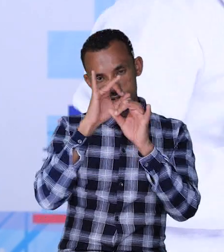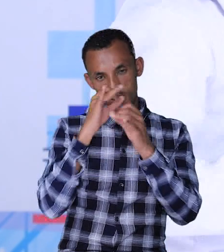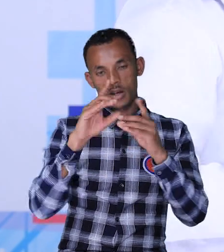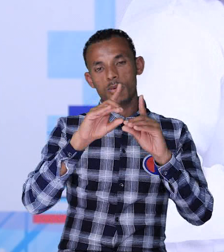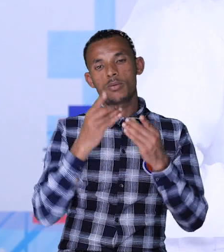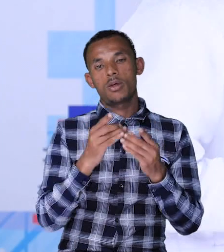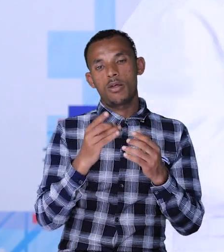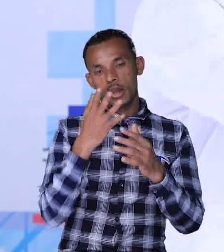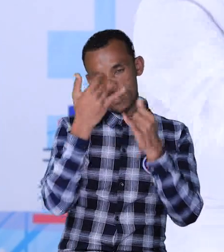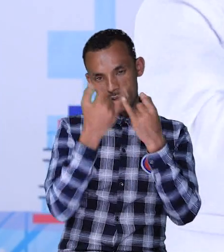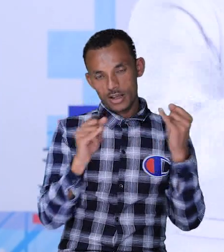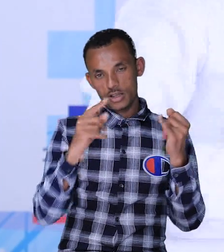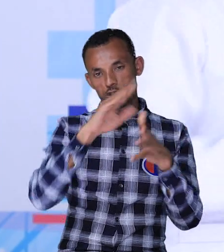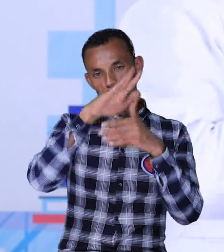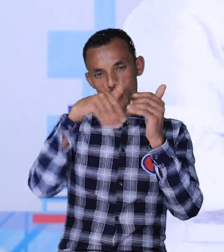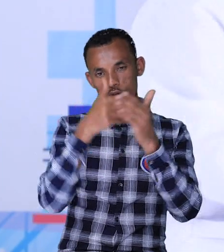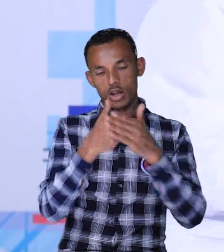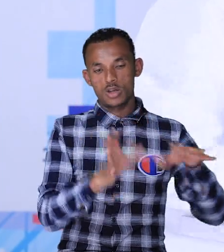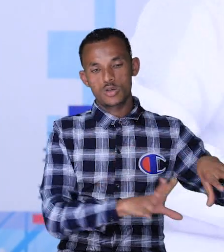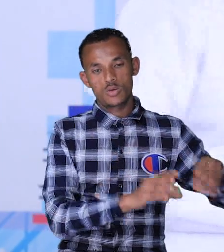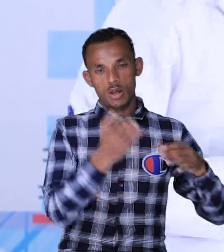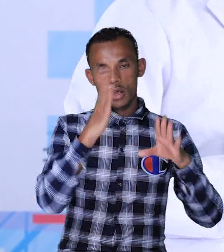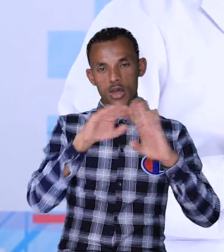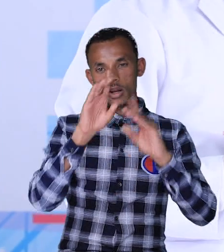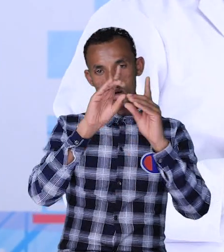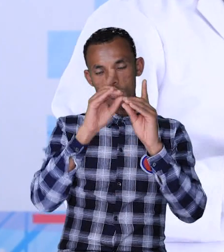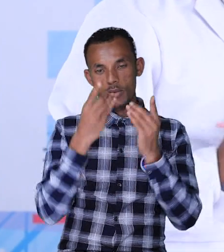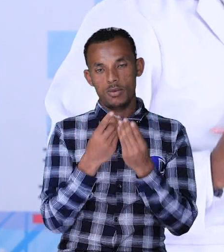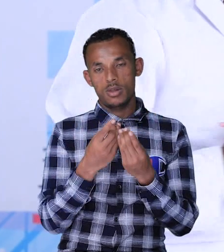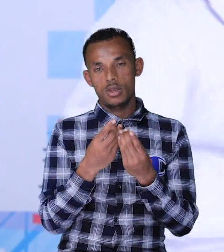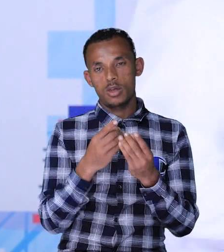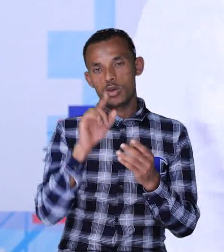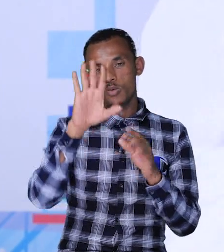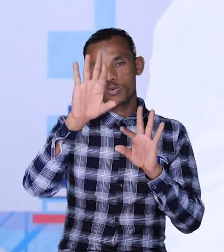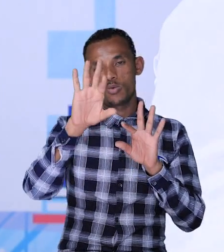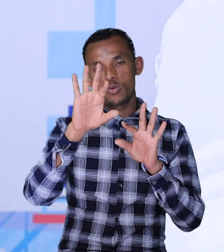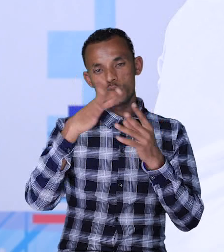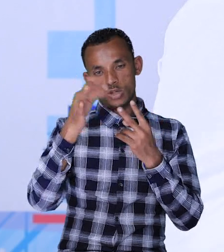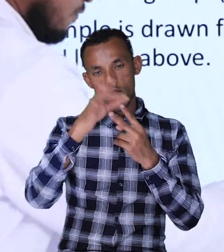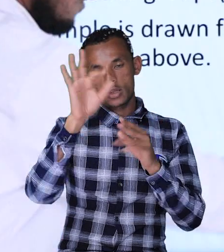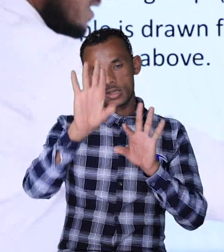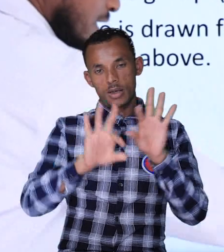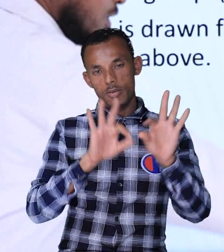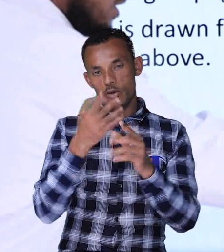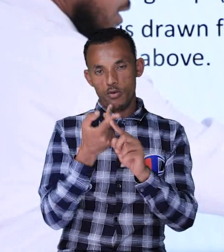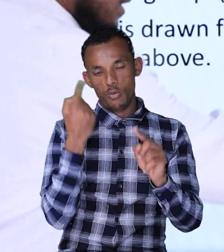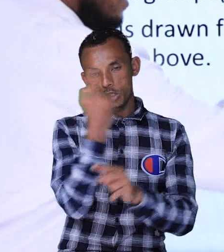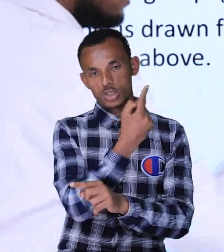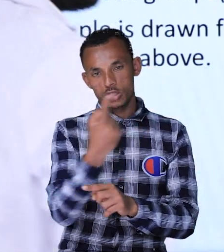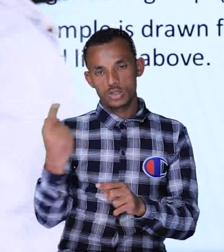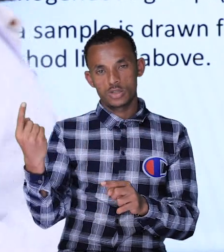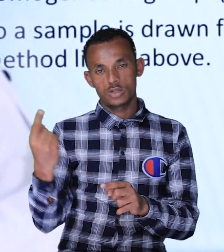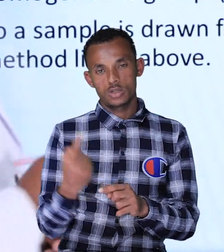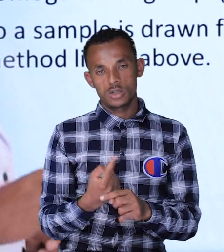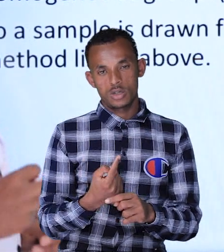dividing the total students into this strata, you select sample from